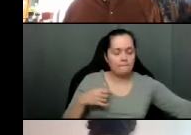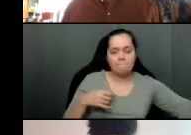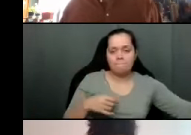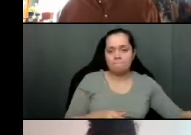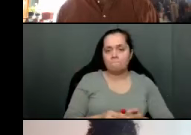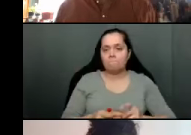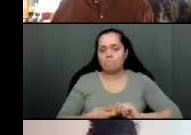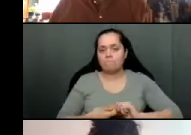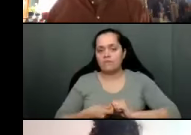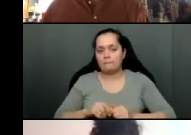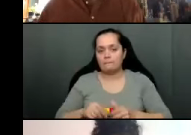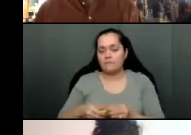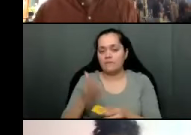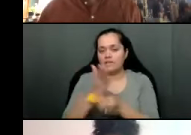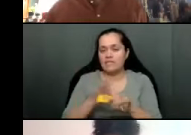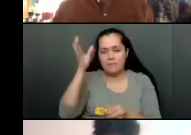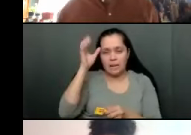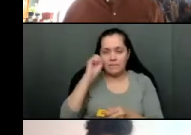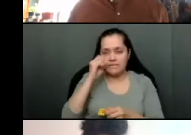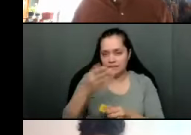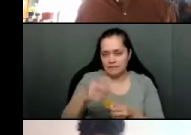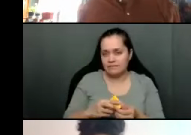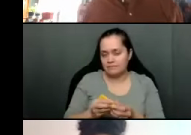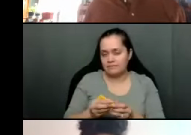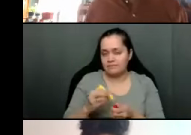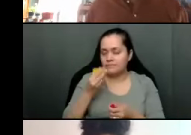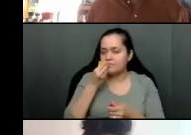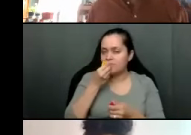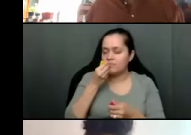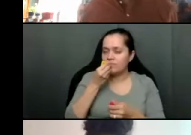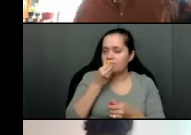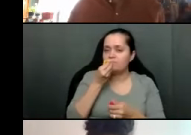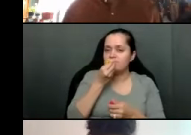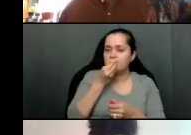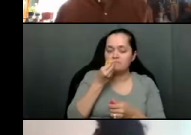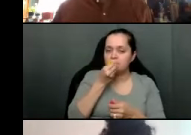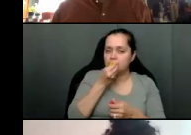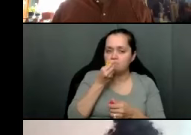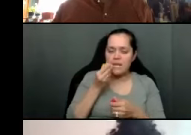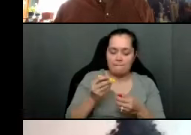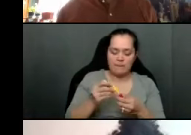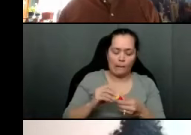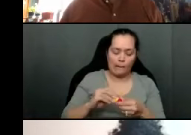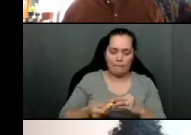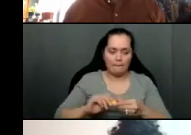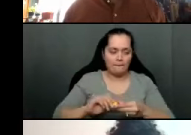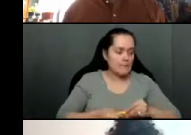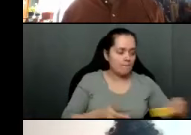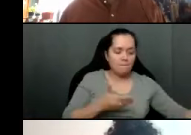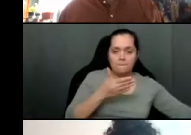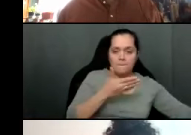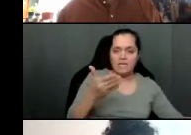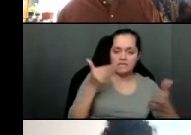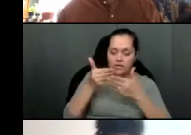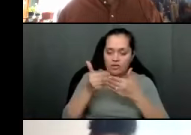Some of this is just common sense, that things that are close by have a greater impact or effect than things that are far